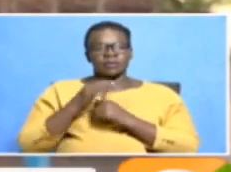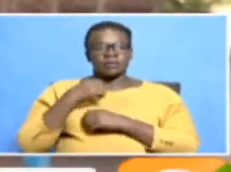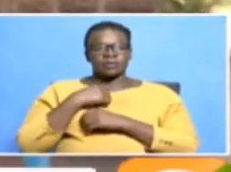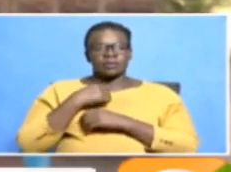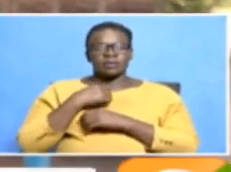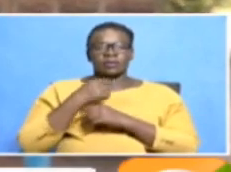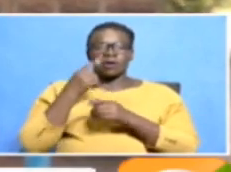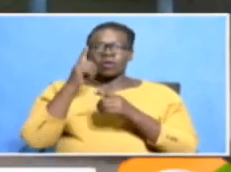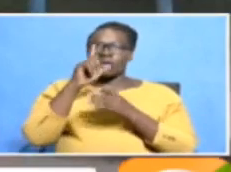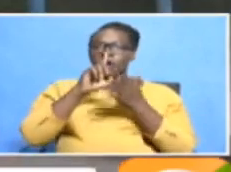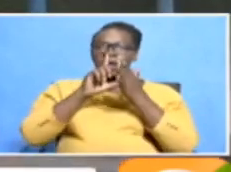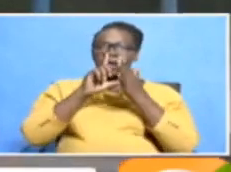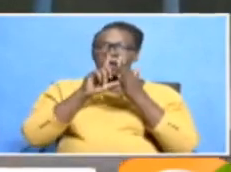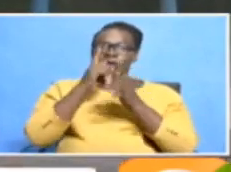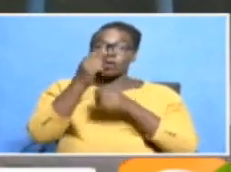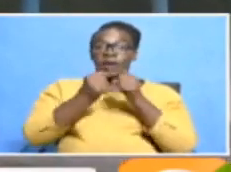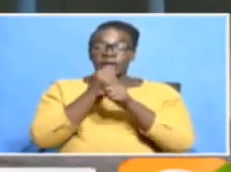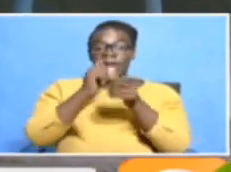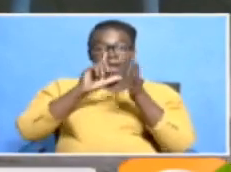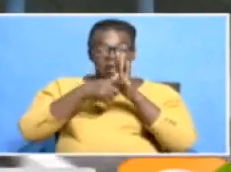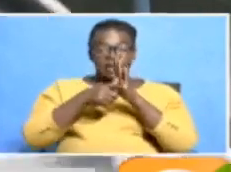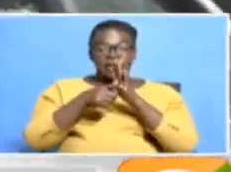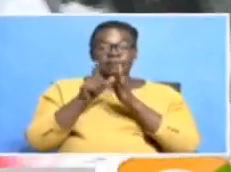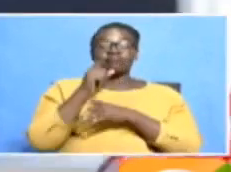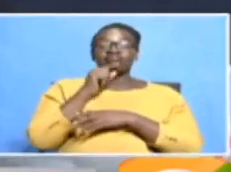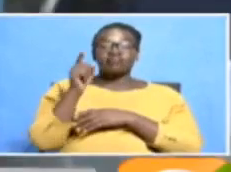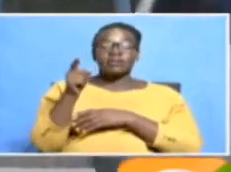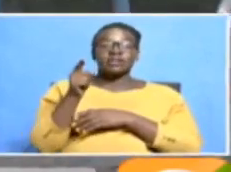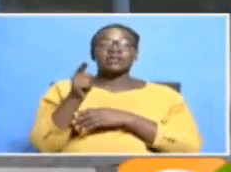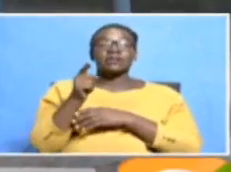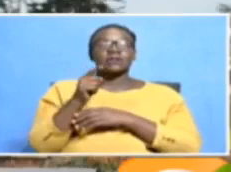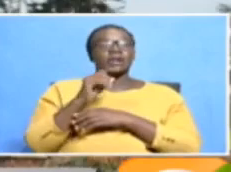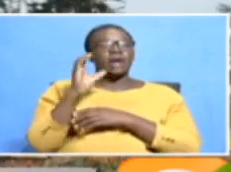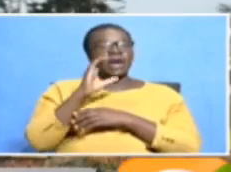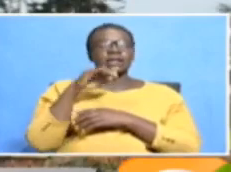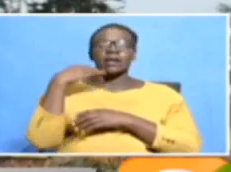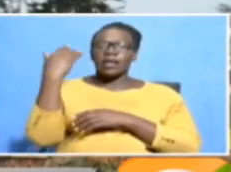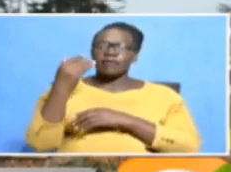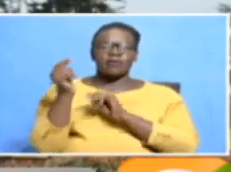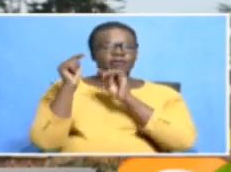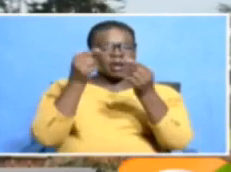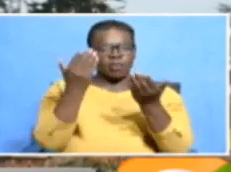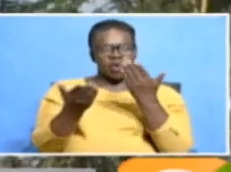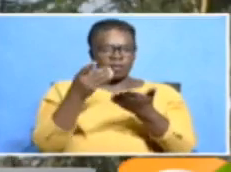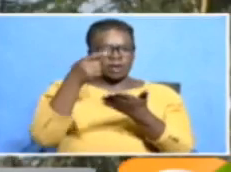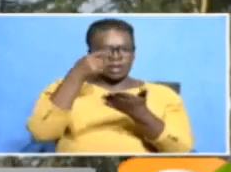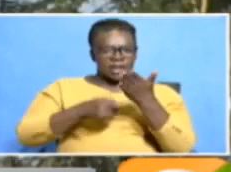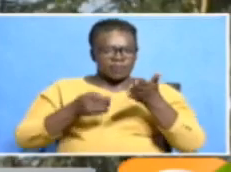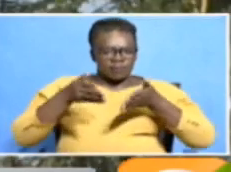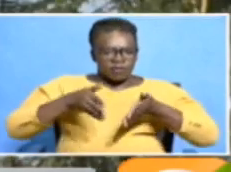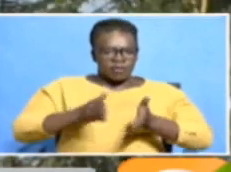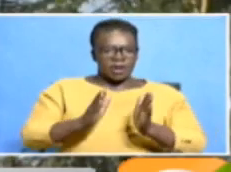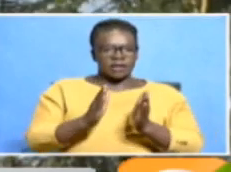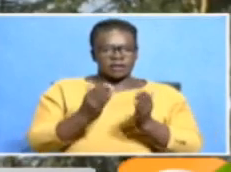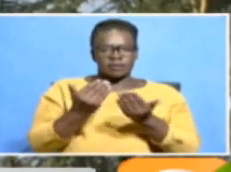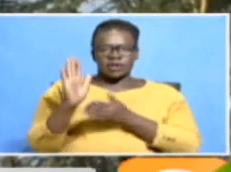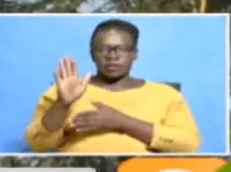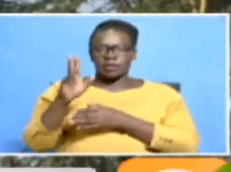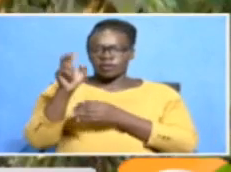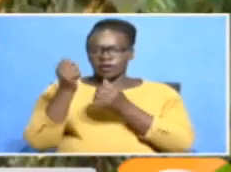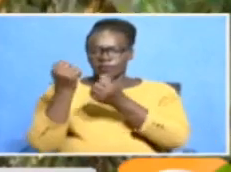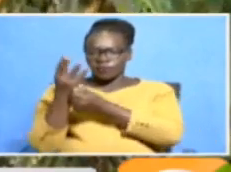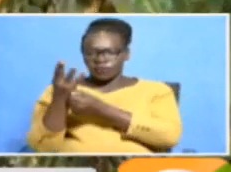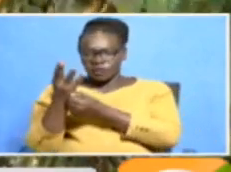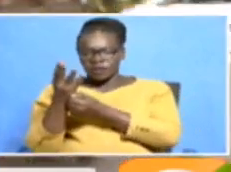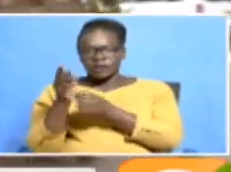Almost a year later, Gabriel Maunda, who is a loyal client here, compares the prices of delivery of his child in